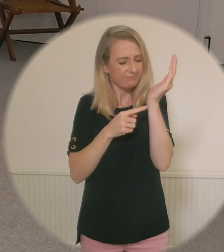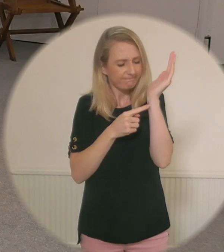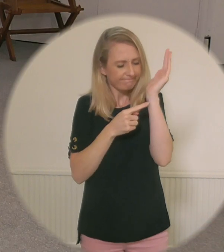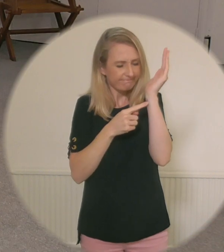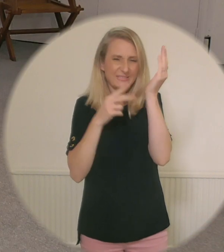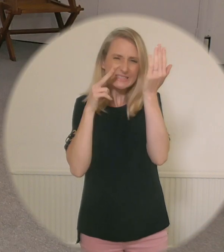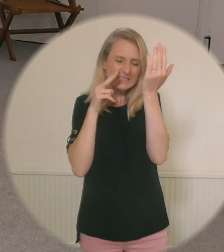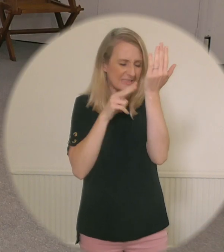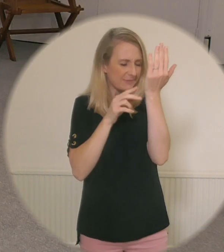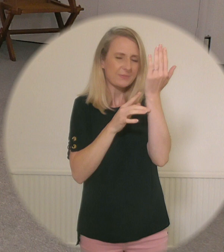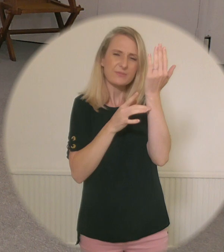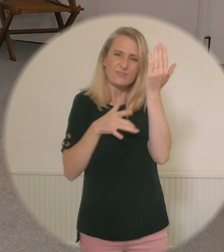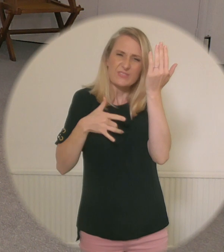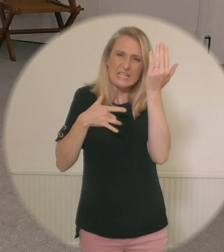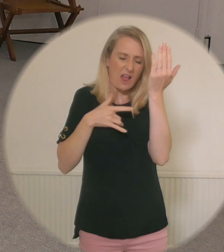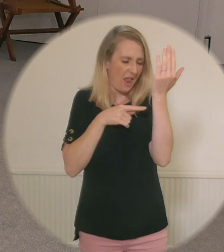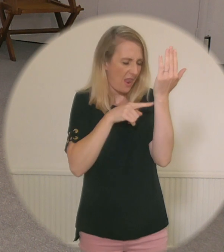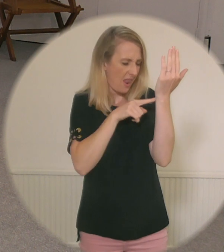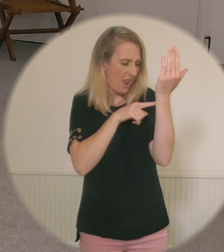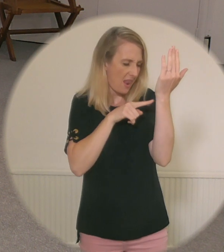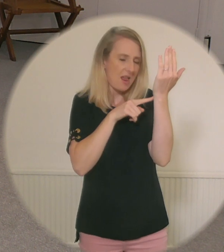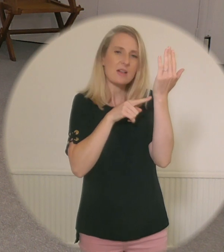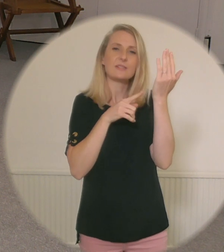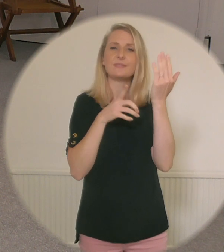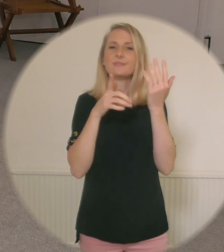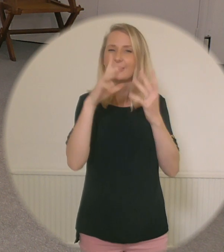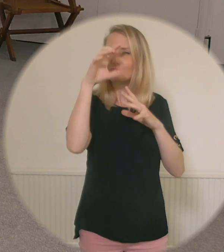wrists. And don't forget to breathe.